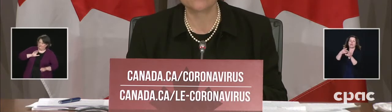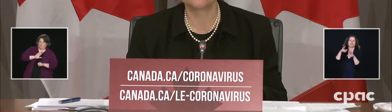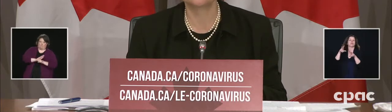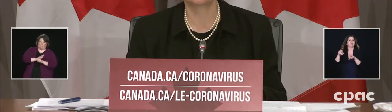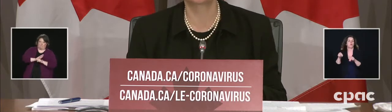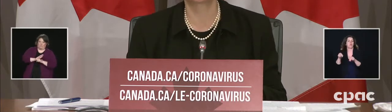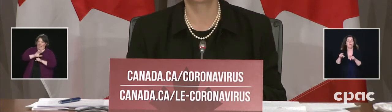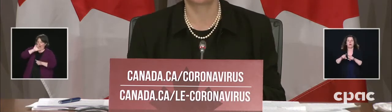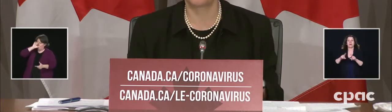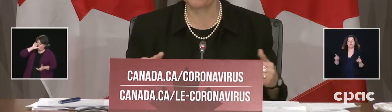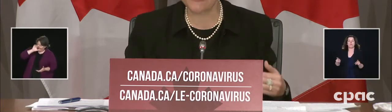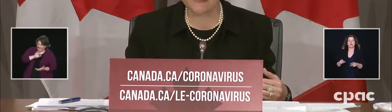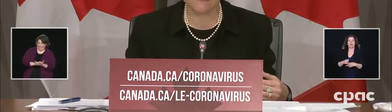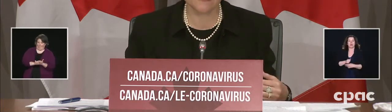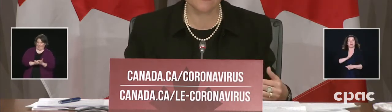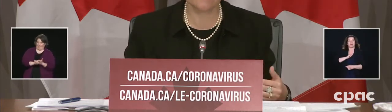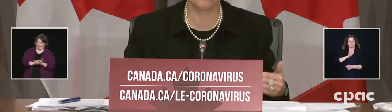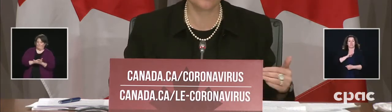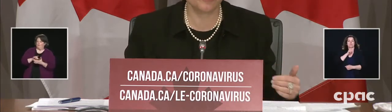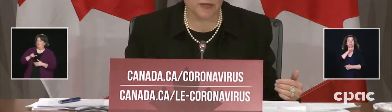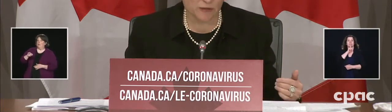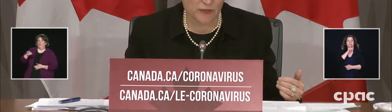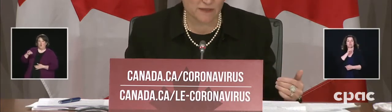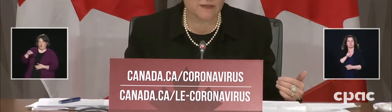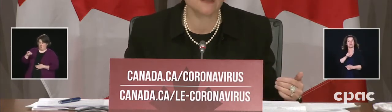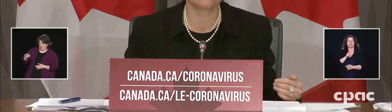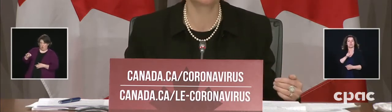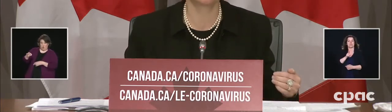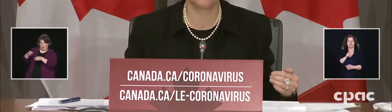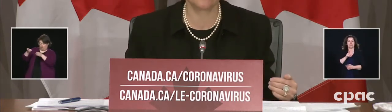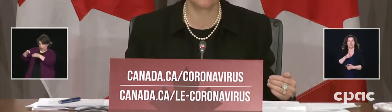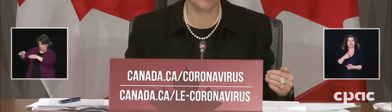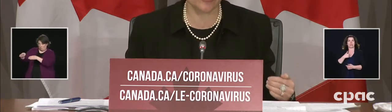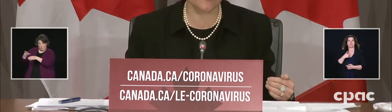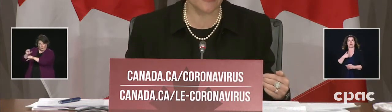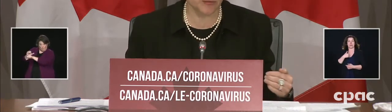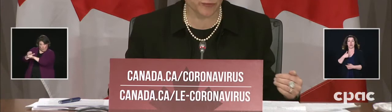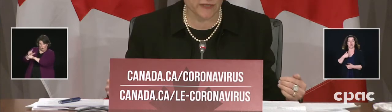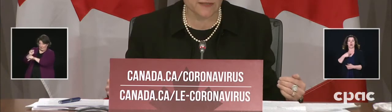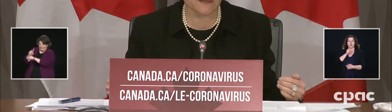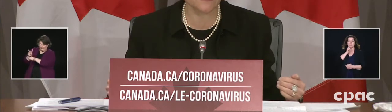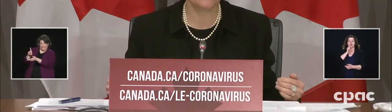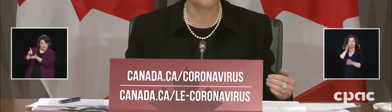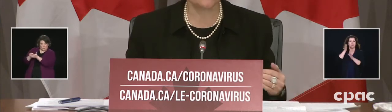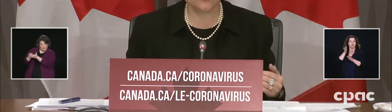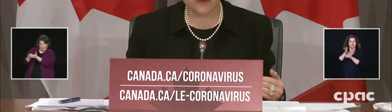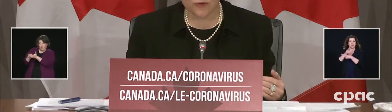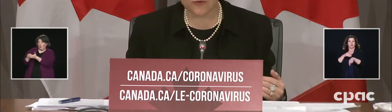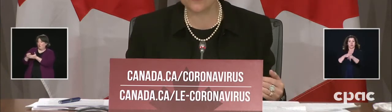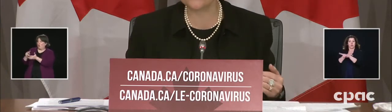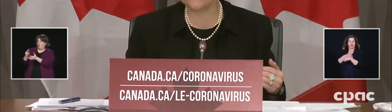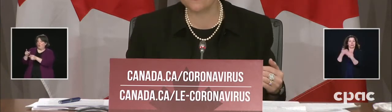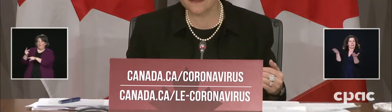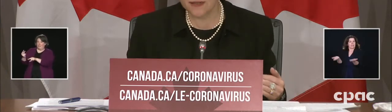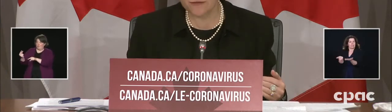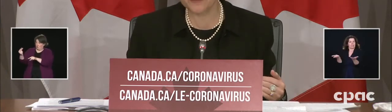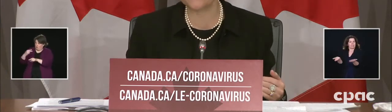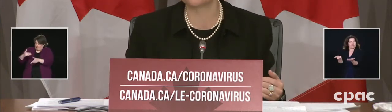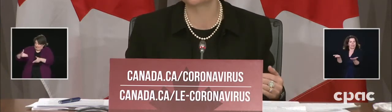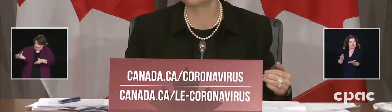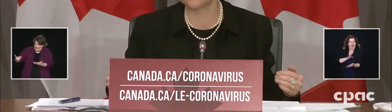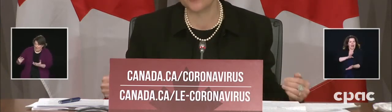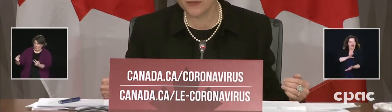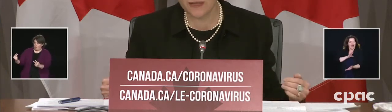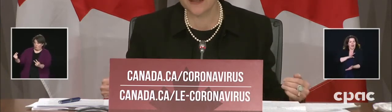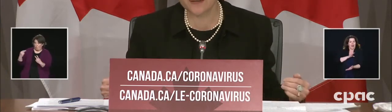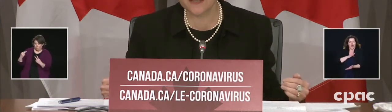that journalists are present to bear witness, the fact that journalists are present to hold